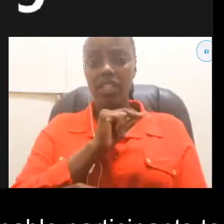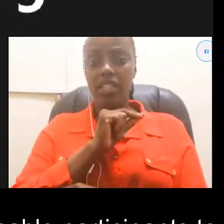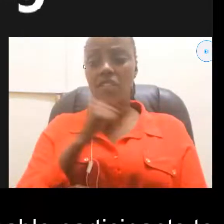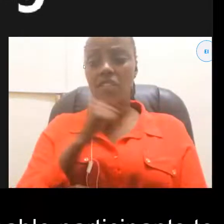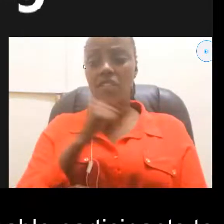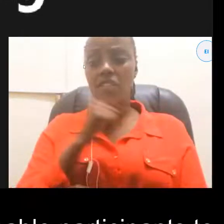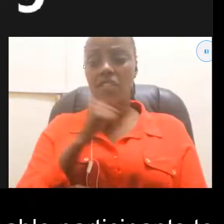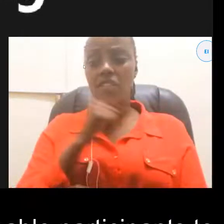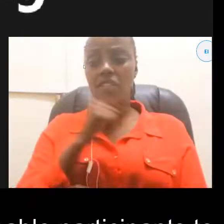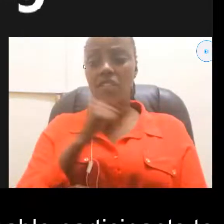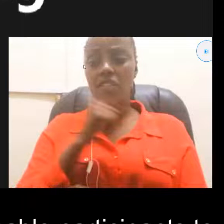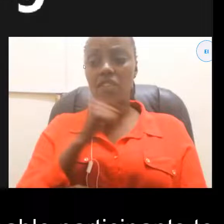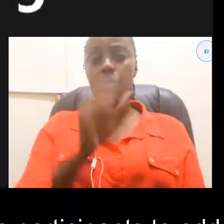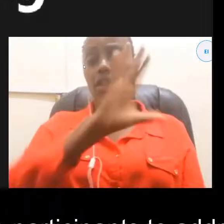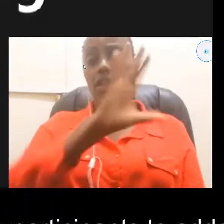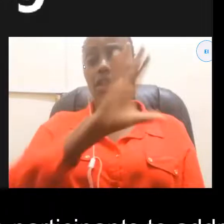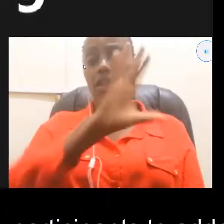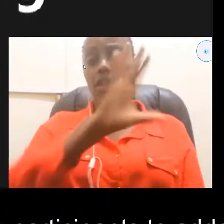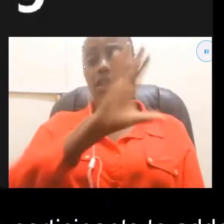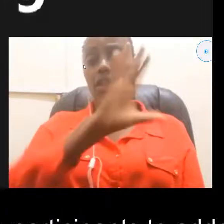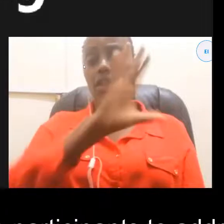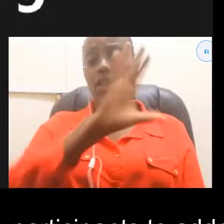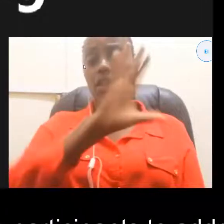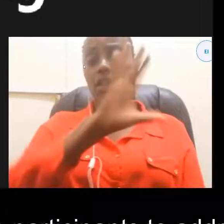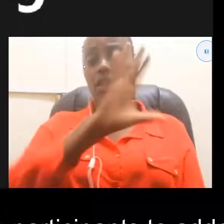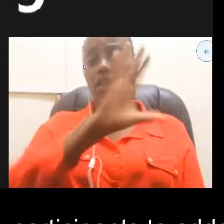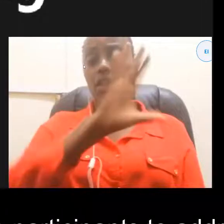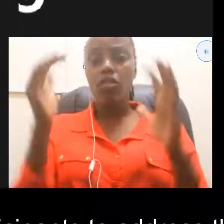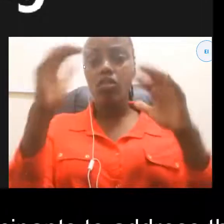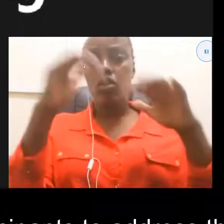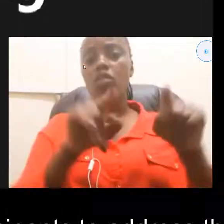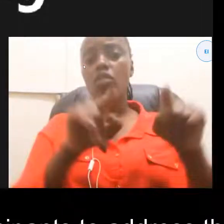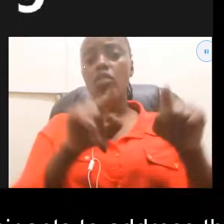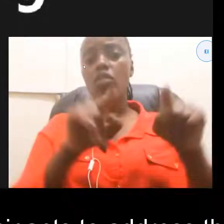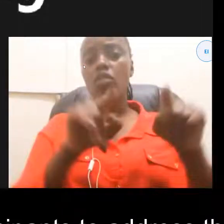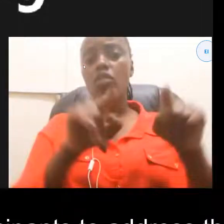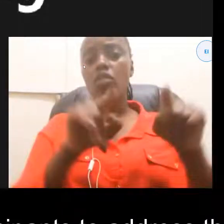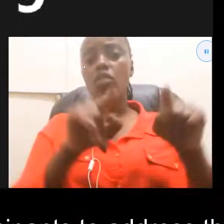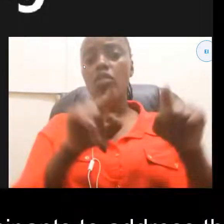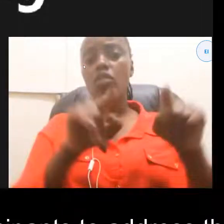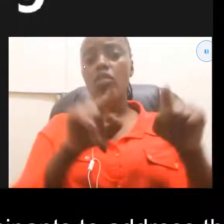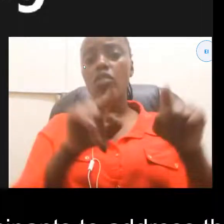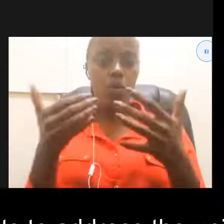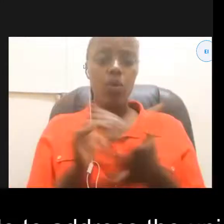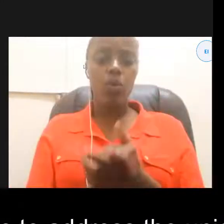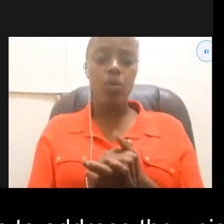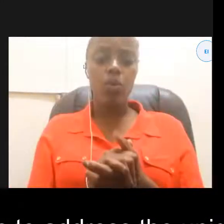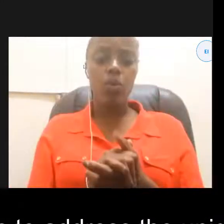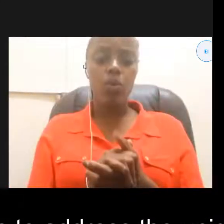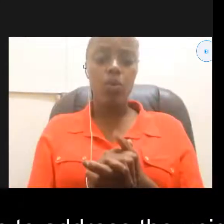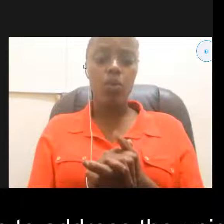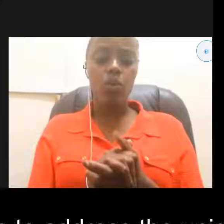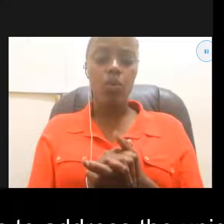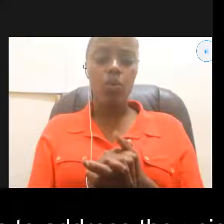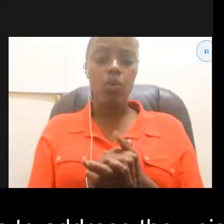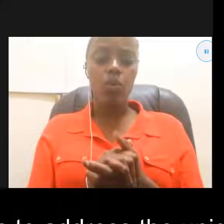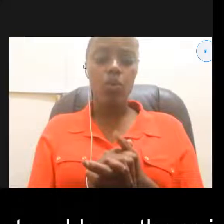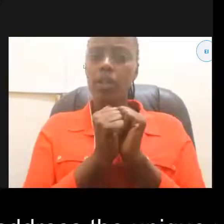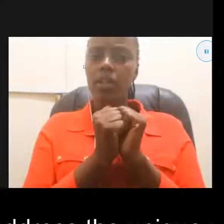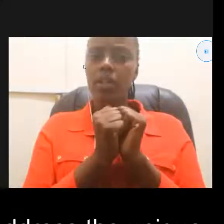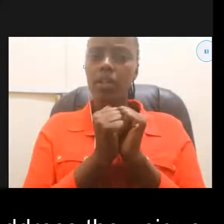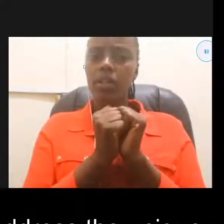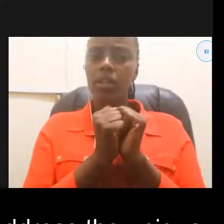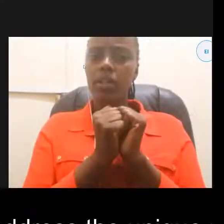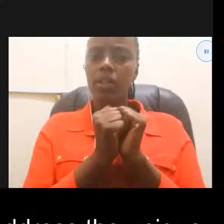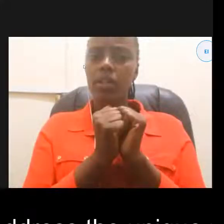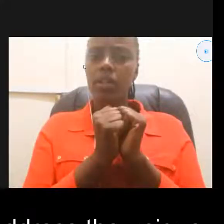Southern Africa convening, and we hear from them on how we can improve our engagement. That is already